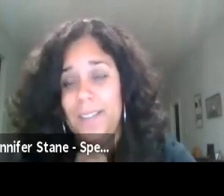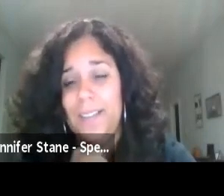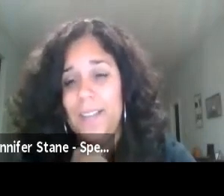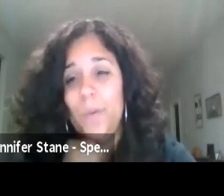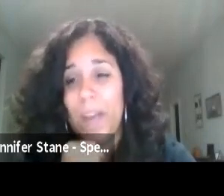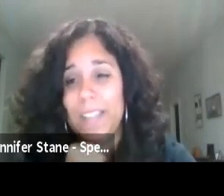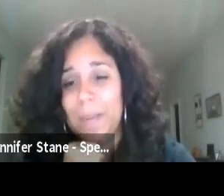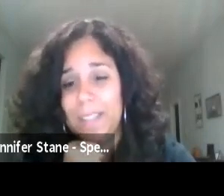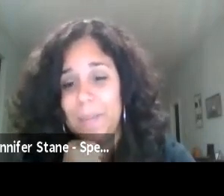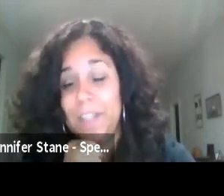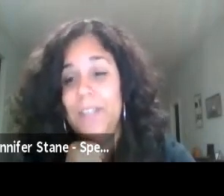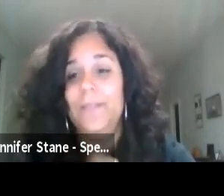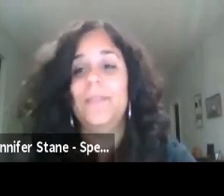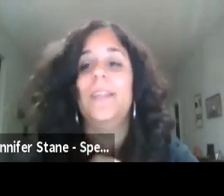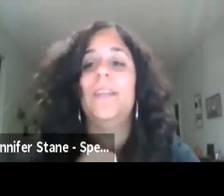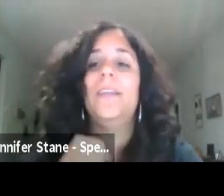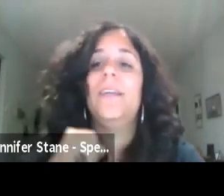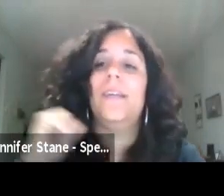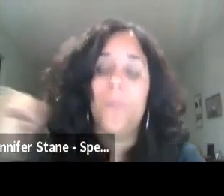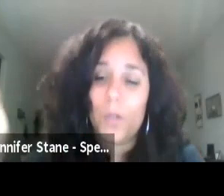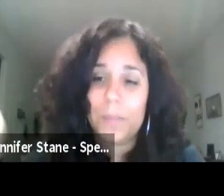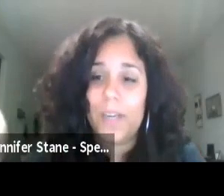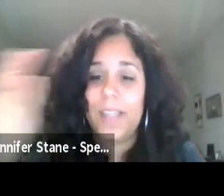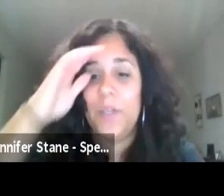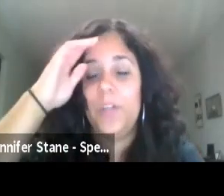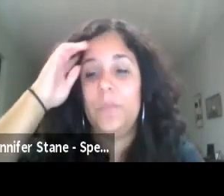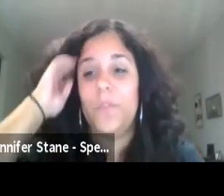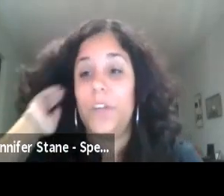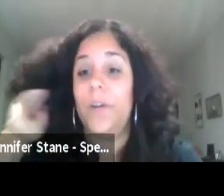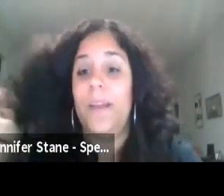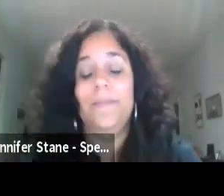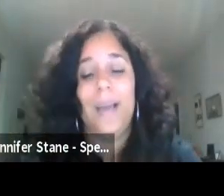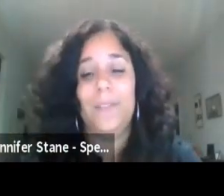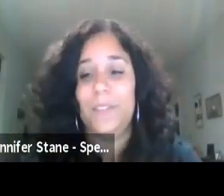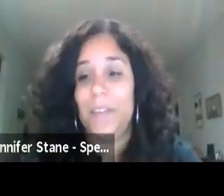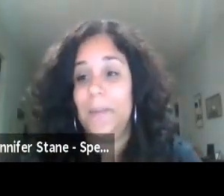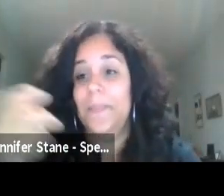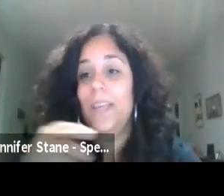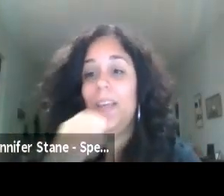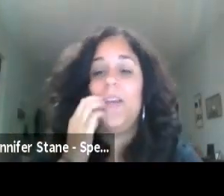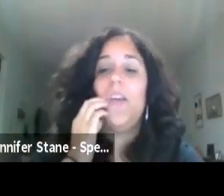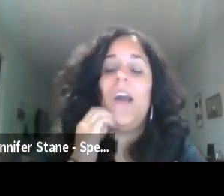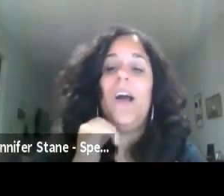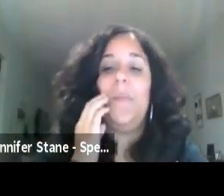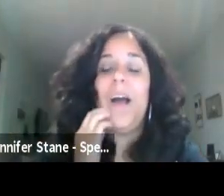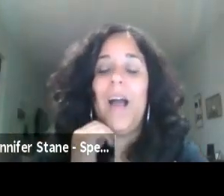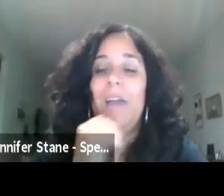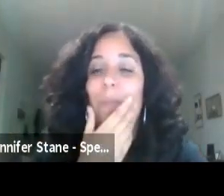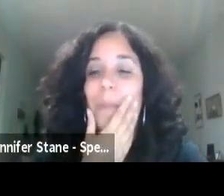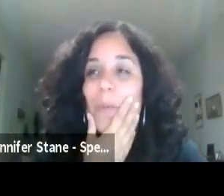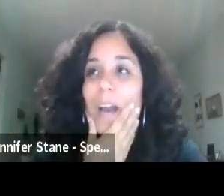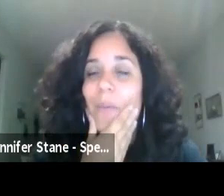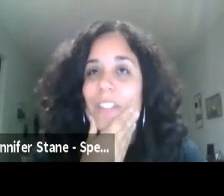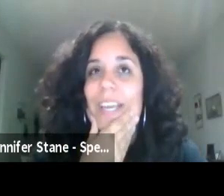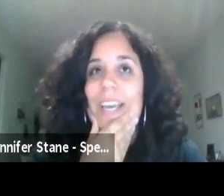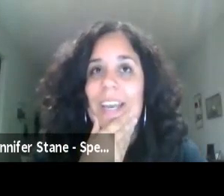train, when is the best time to do it? Most important time to do it is before you go to bed. Absolutely, Vicki. I